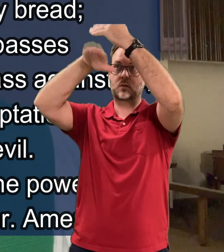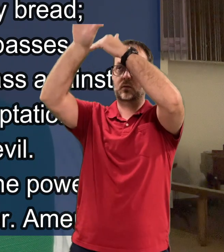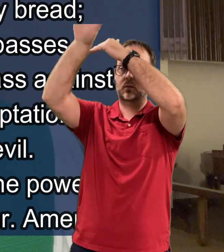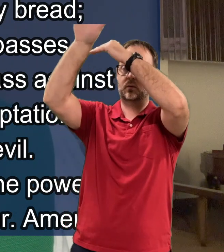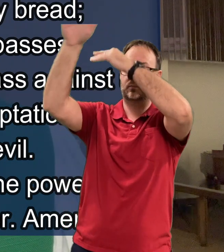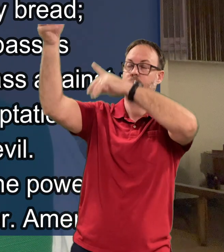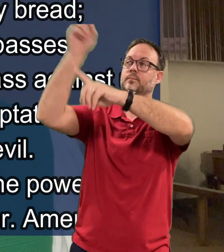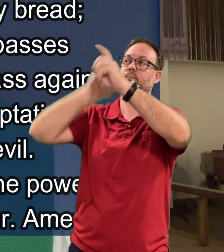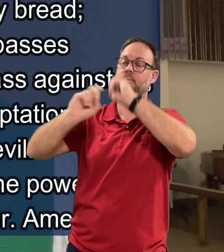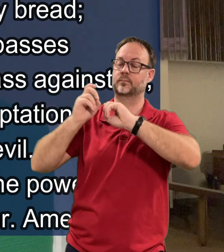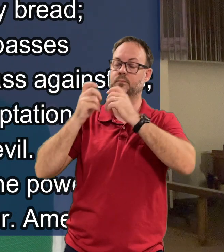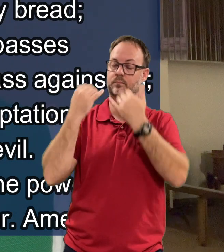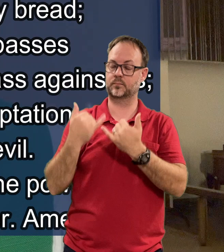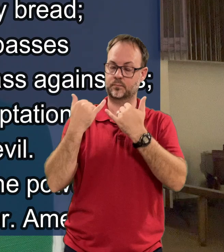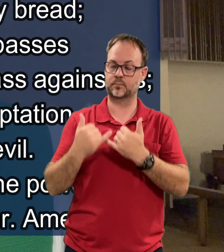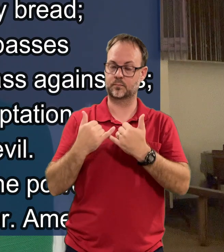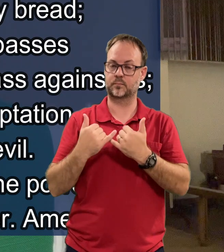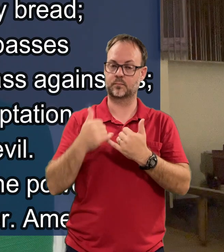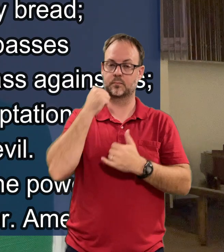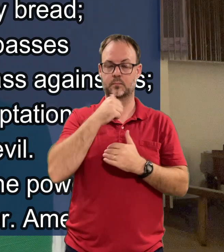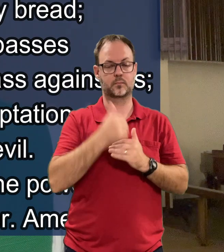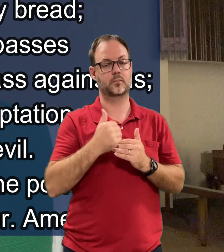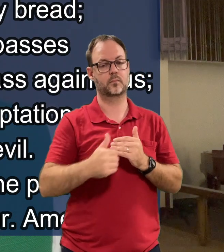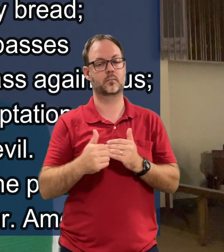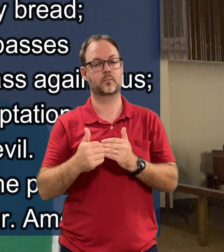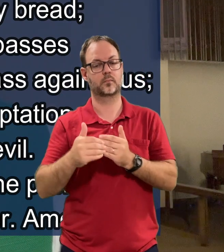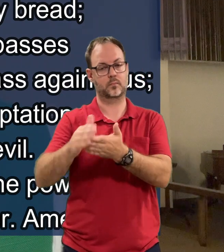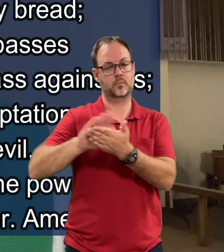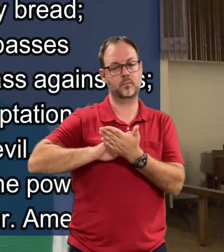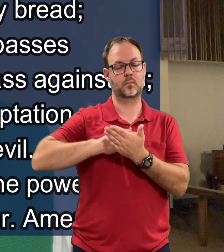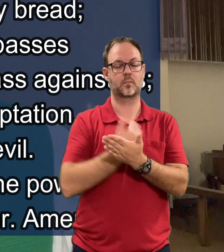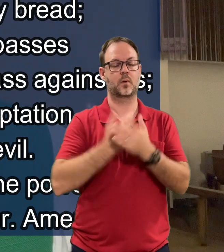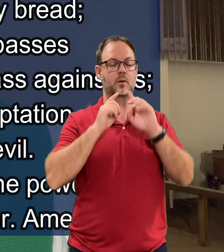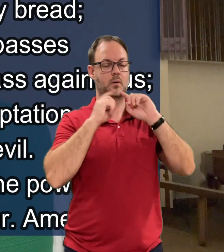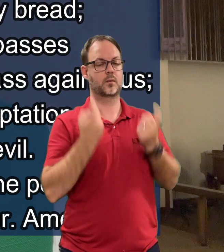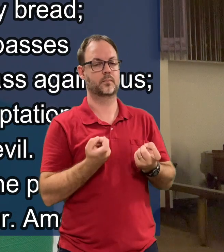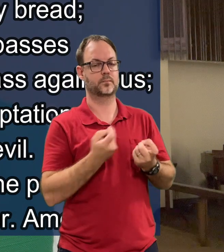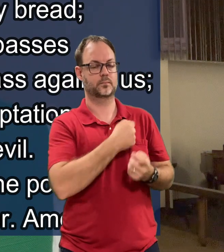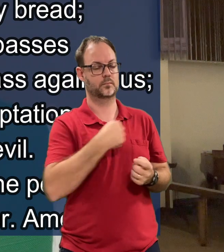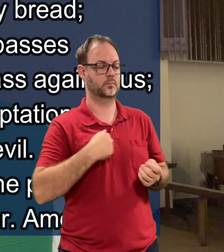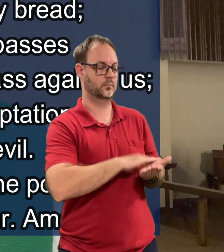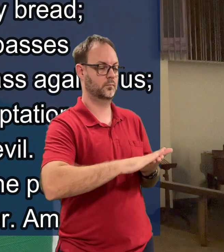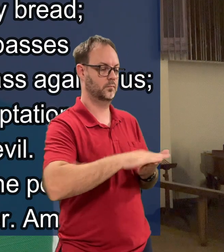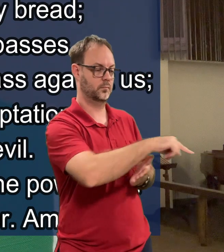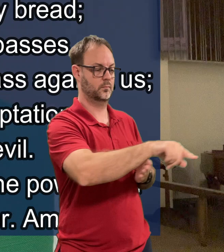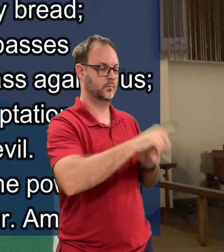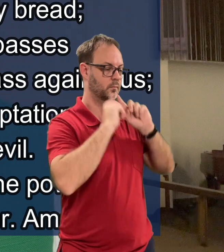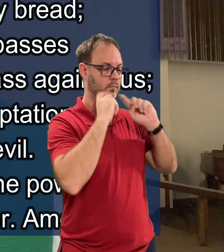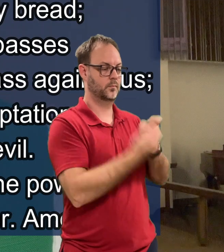on earth as it is in heaven. Give us this day our daily bread, and forgive us